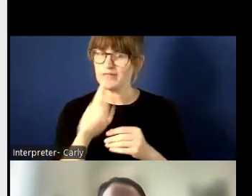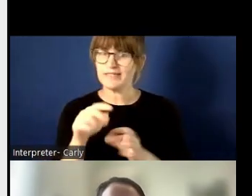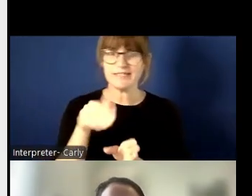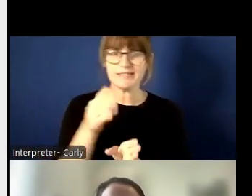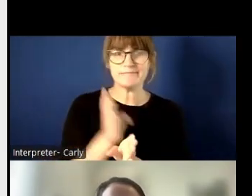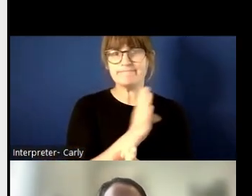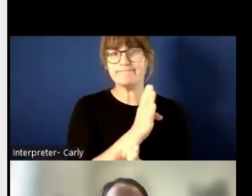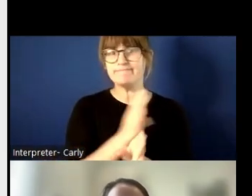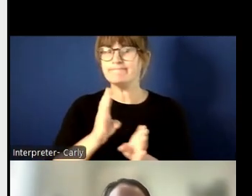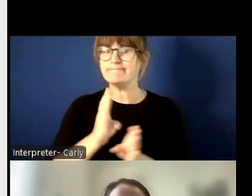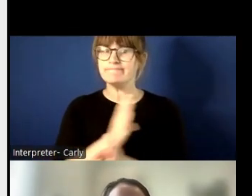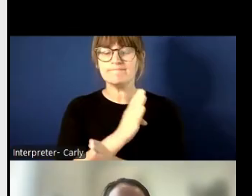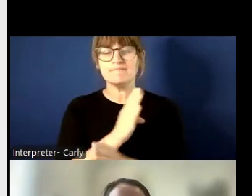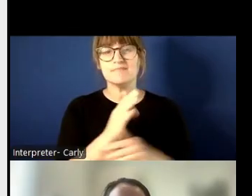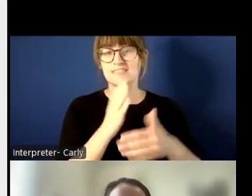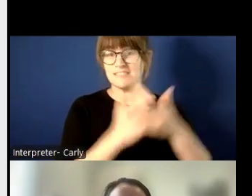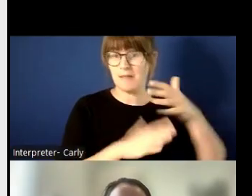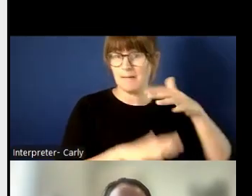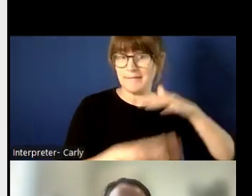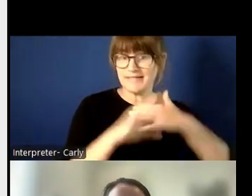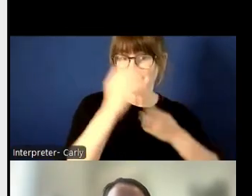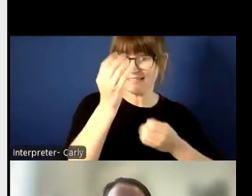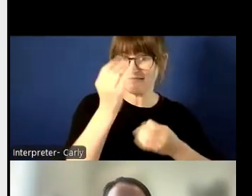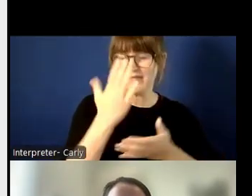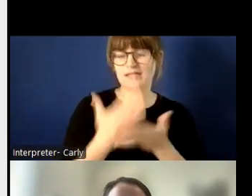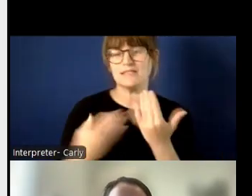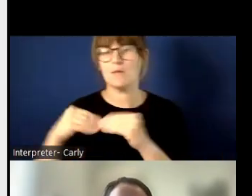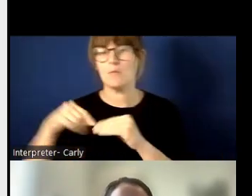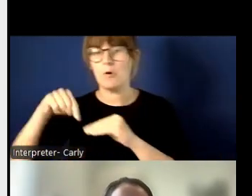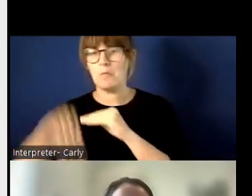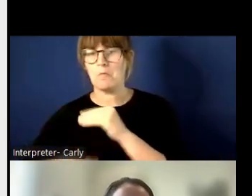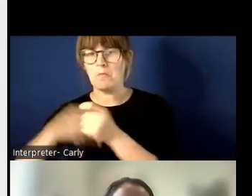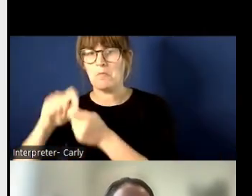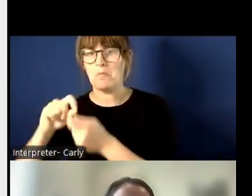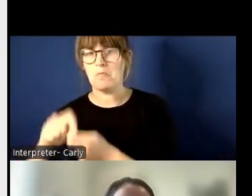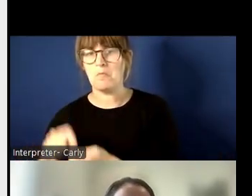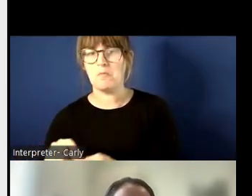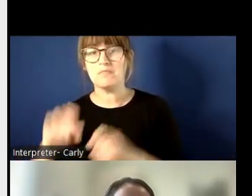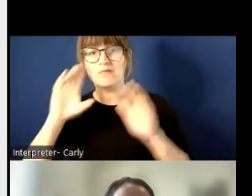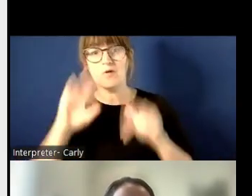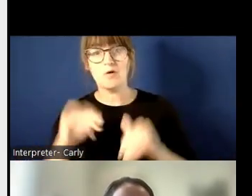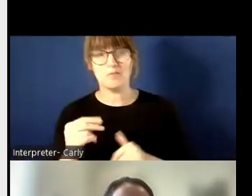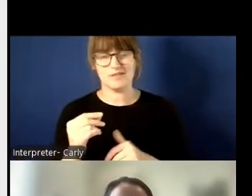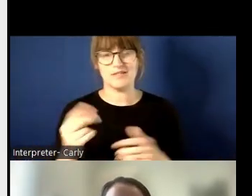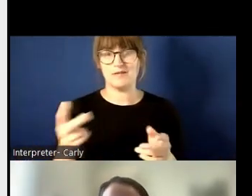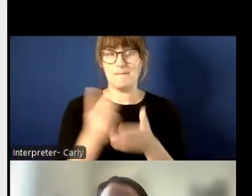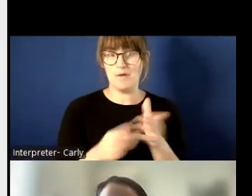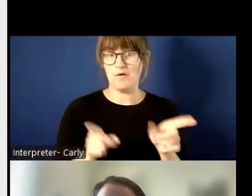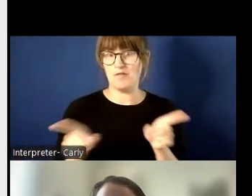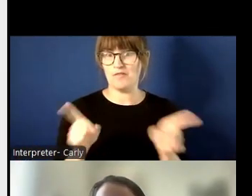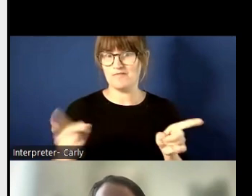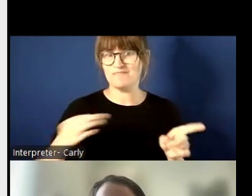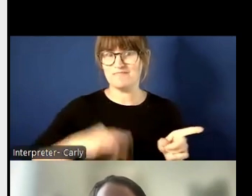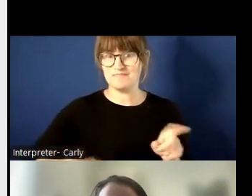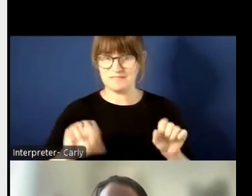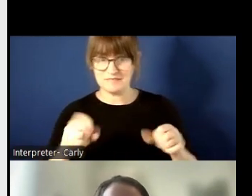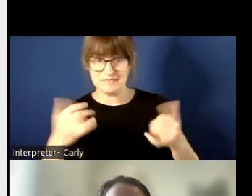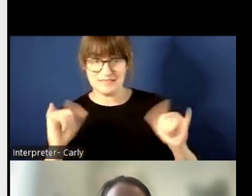basic information as well as some more detailed information. So hopefully everyone gets something out of it. Are you still viewing my slides